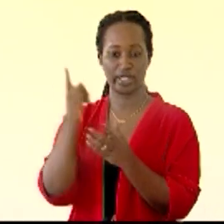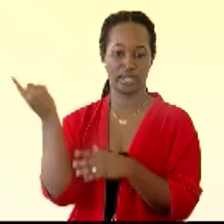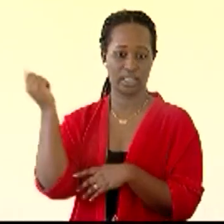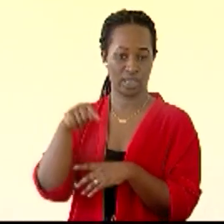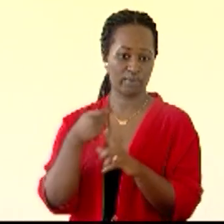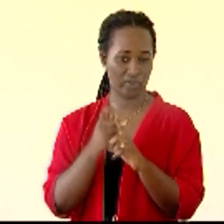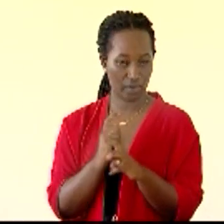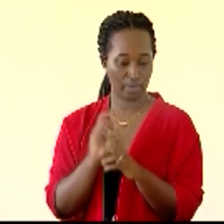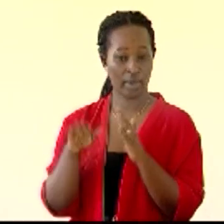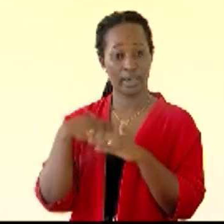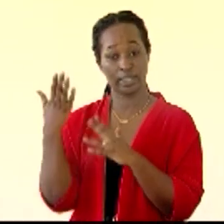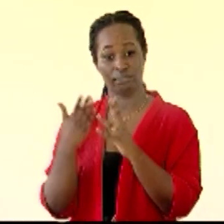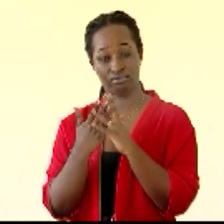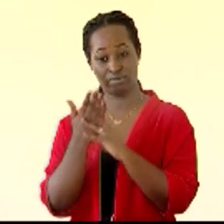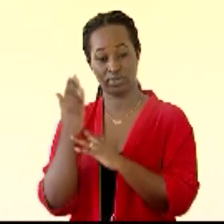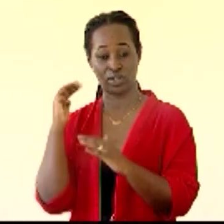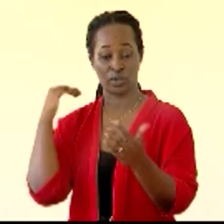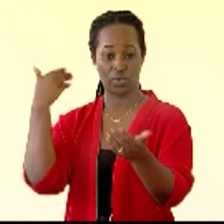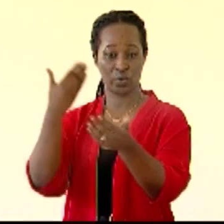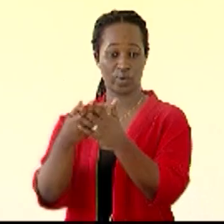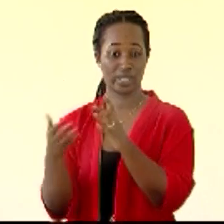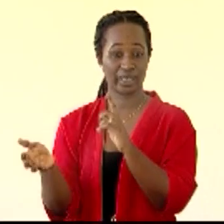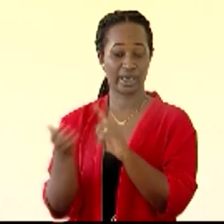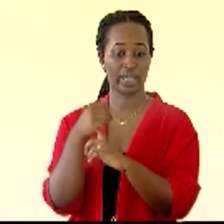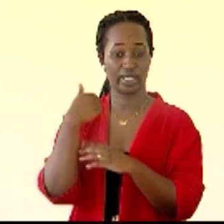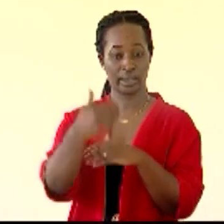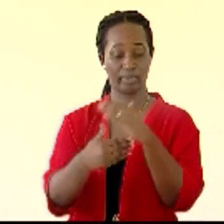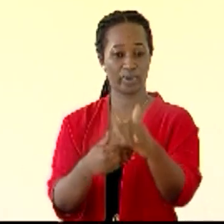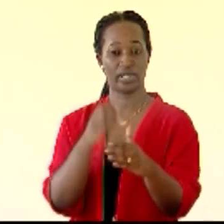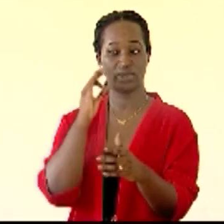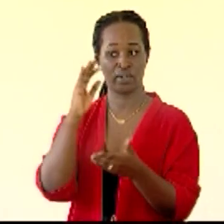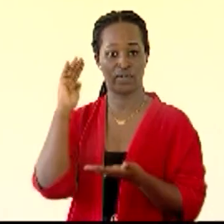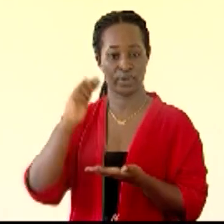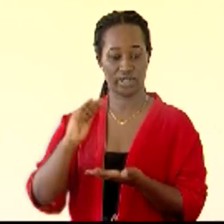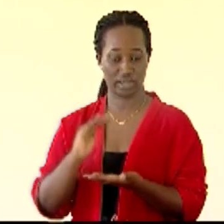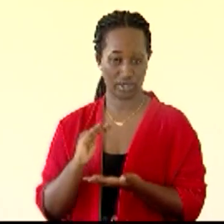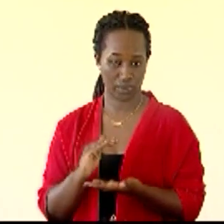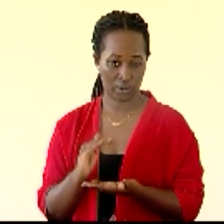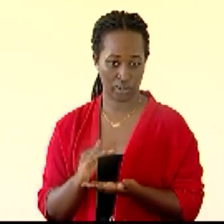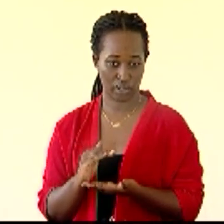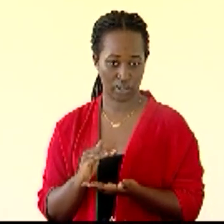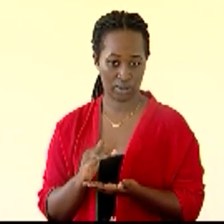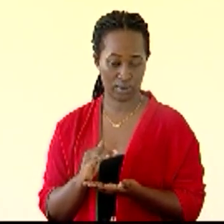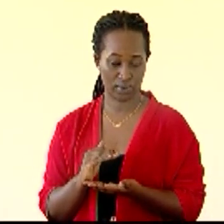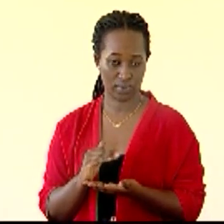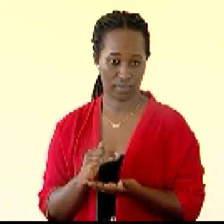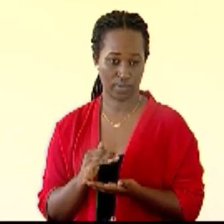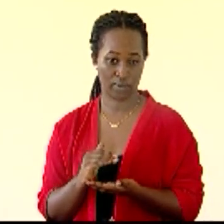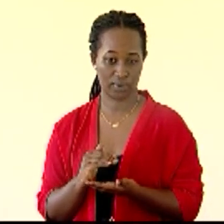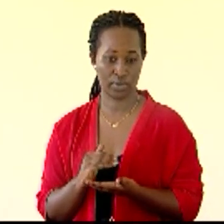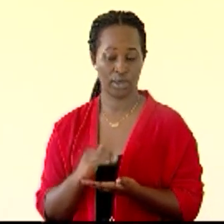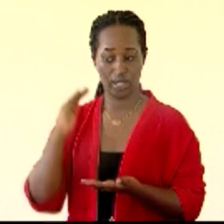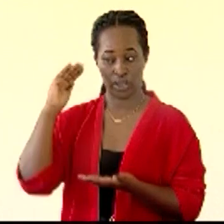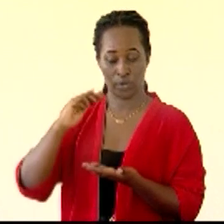through until it carries out the process of reduction, reducing NADP here to